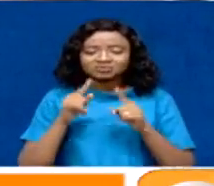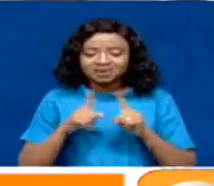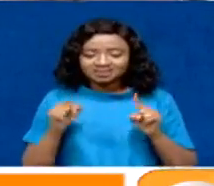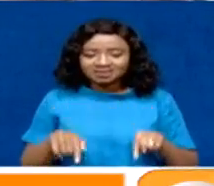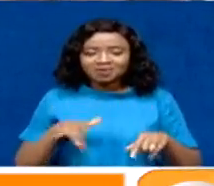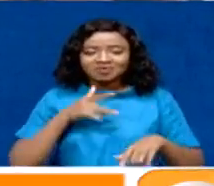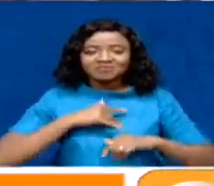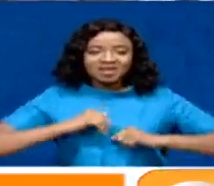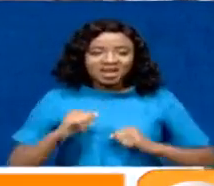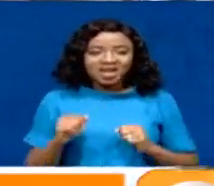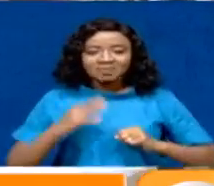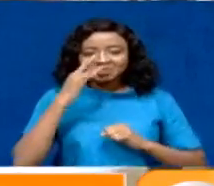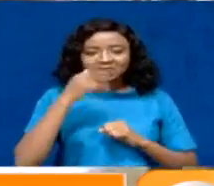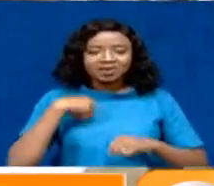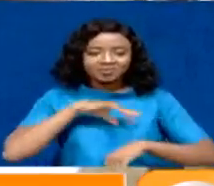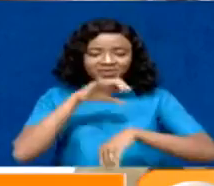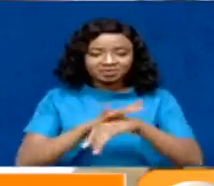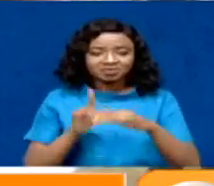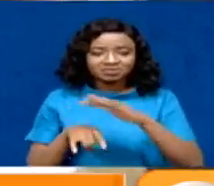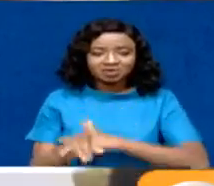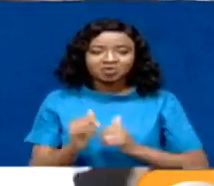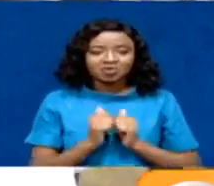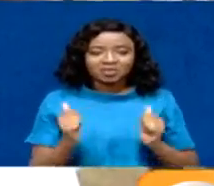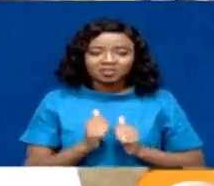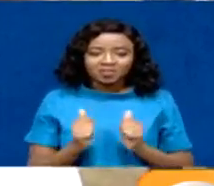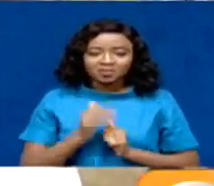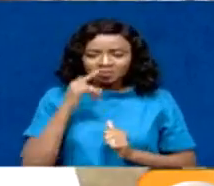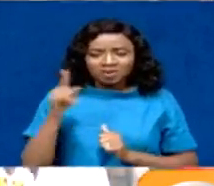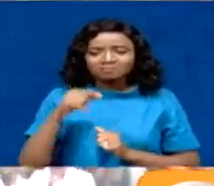can see something is coming out of the hard work the boys are putting.